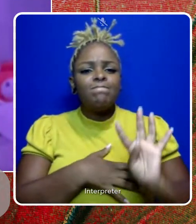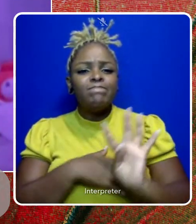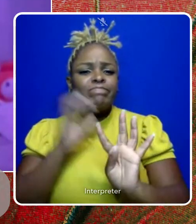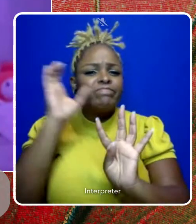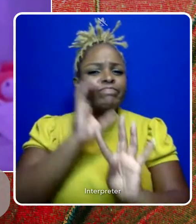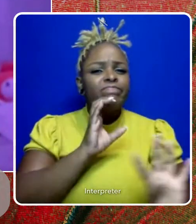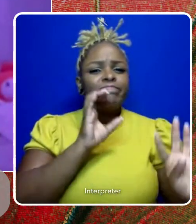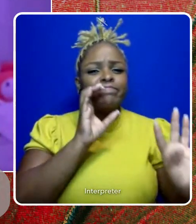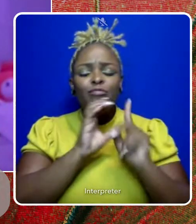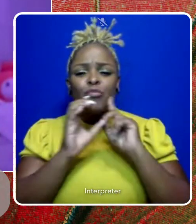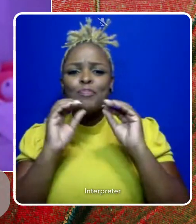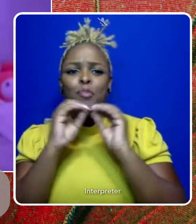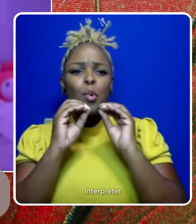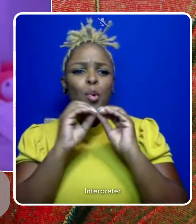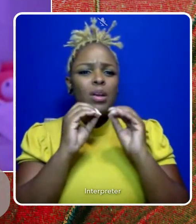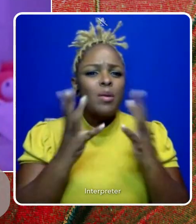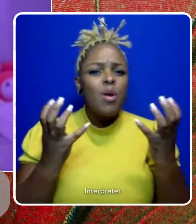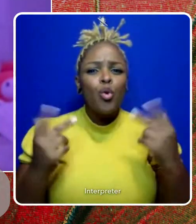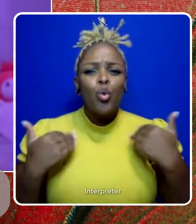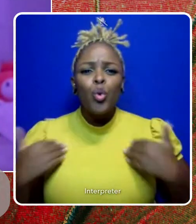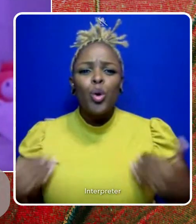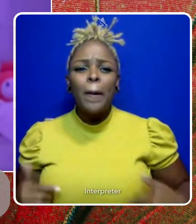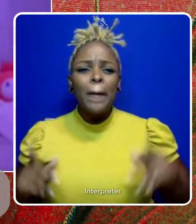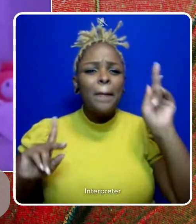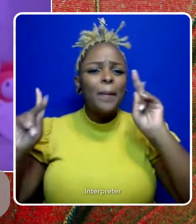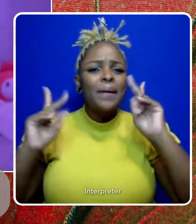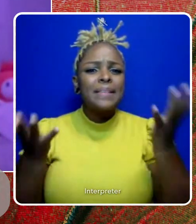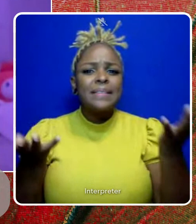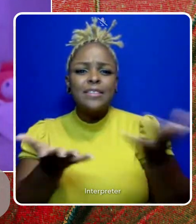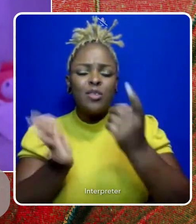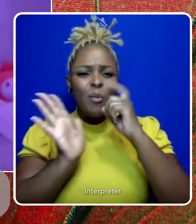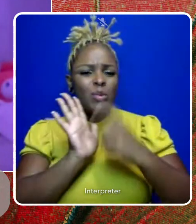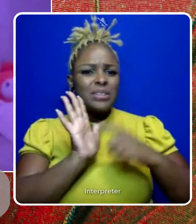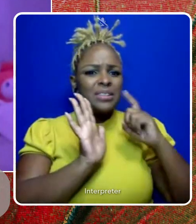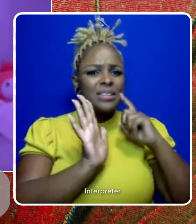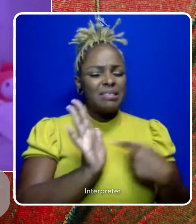humankind's most fatal flaw, yet their most vital characteristic.